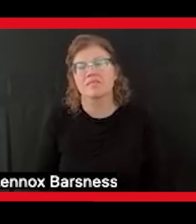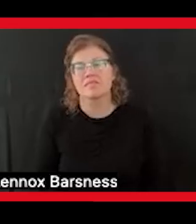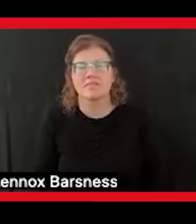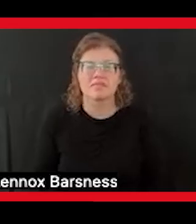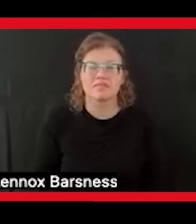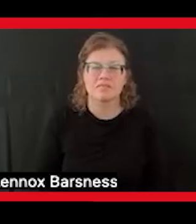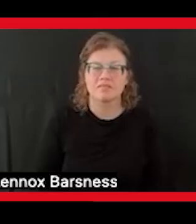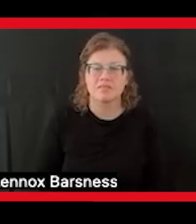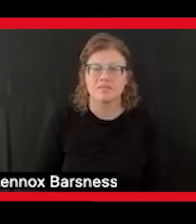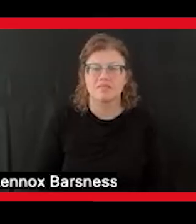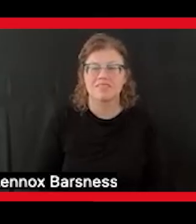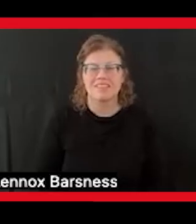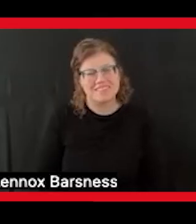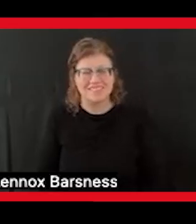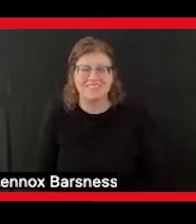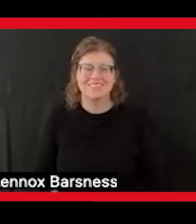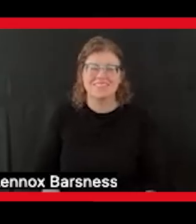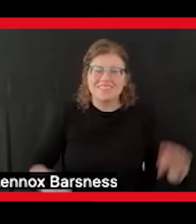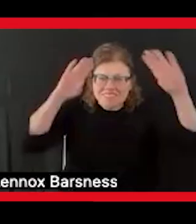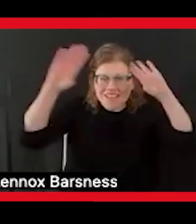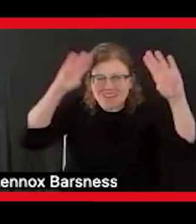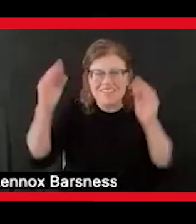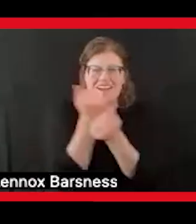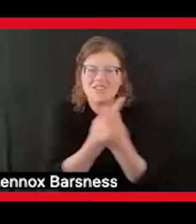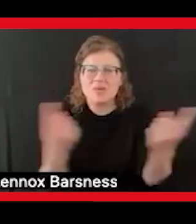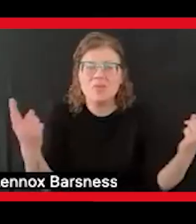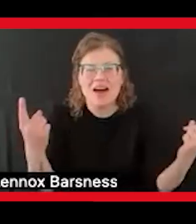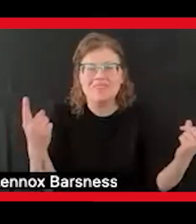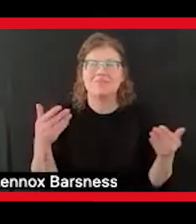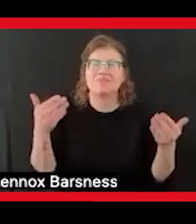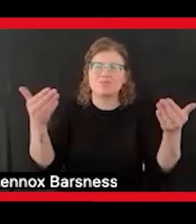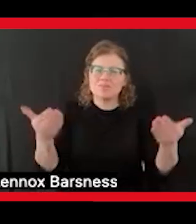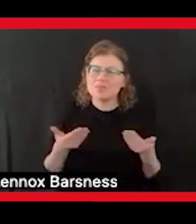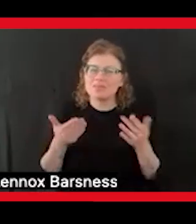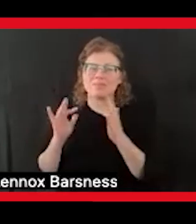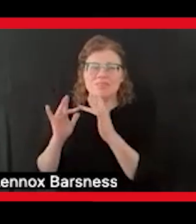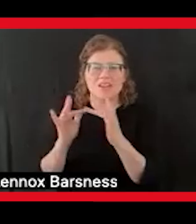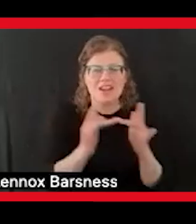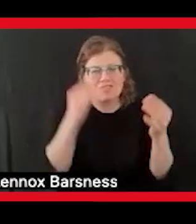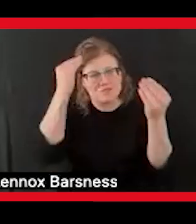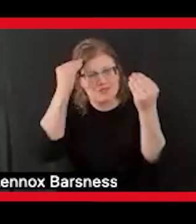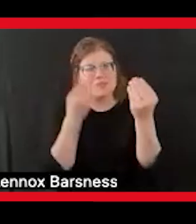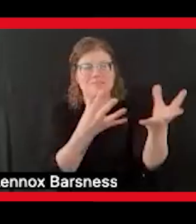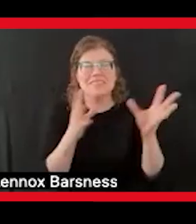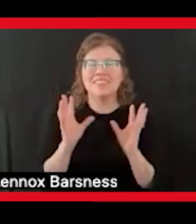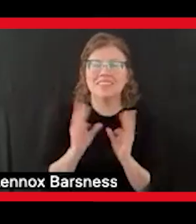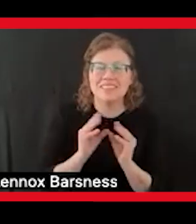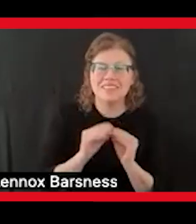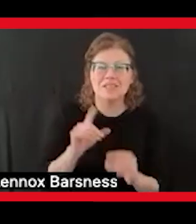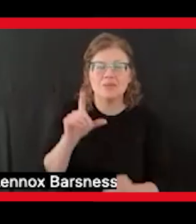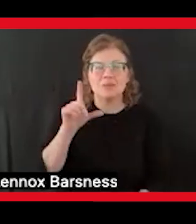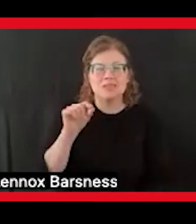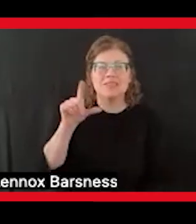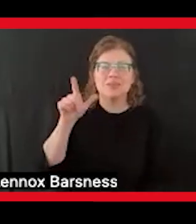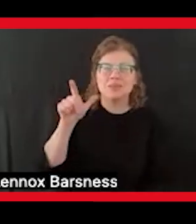Hello, everyone. Welcome to the online information session for the 2026 Project Grant Program